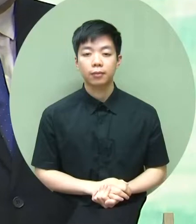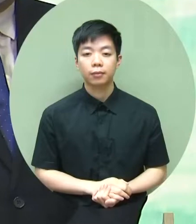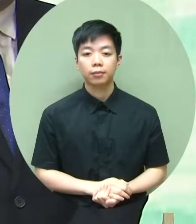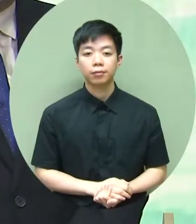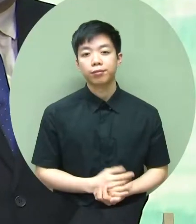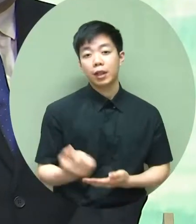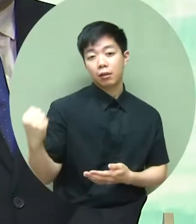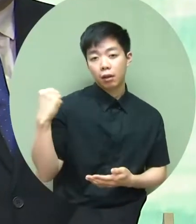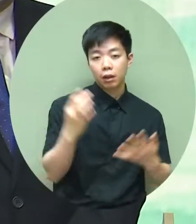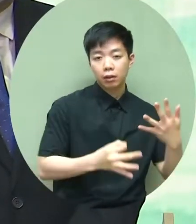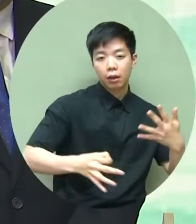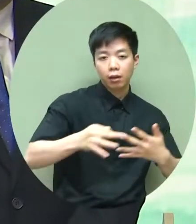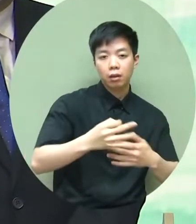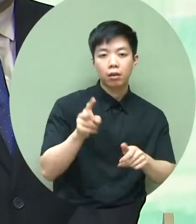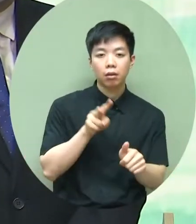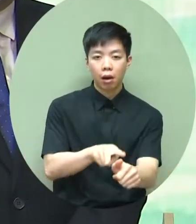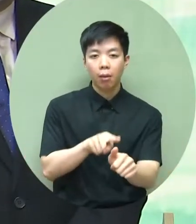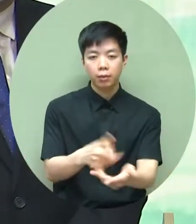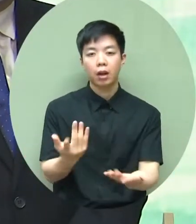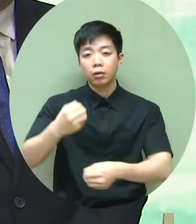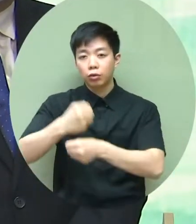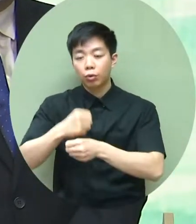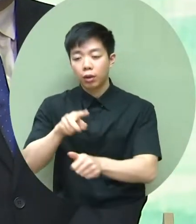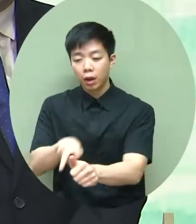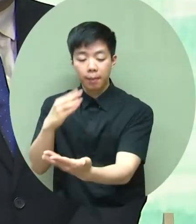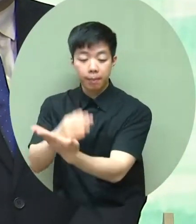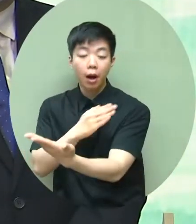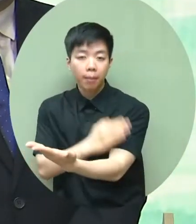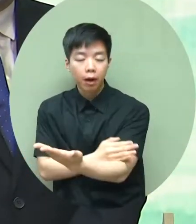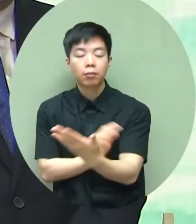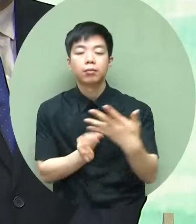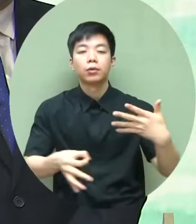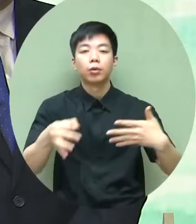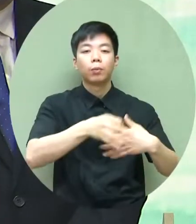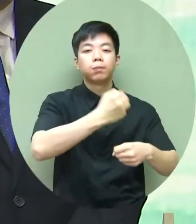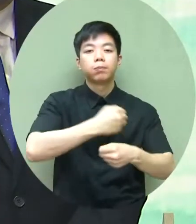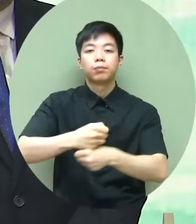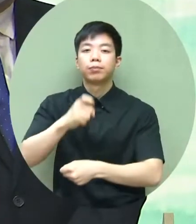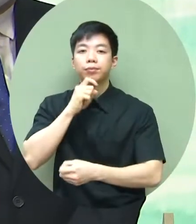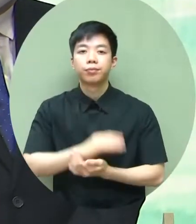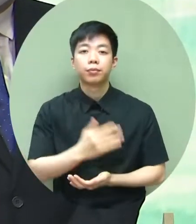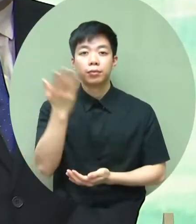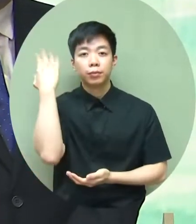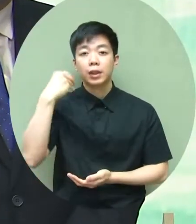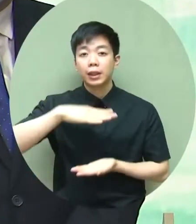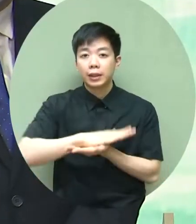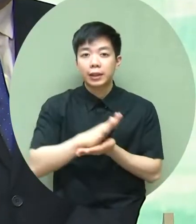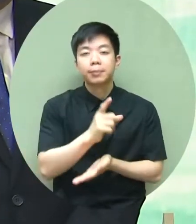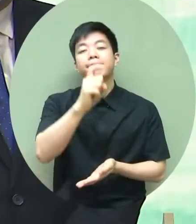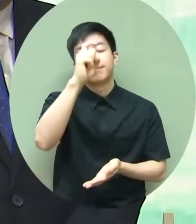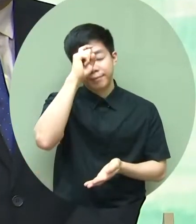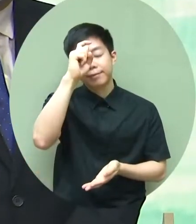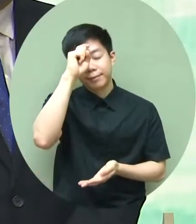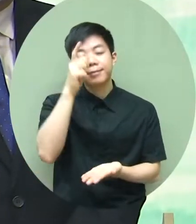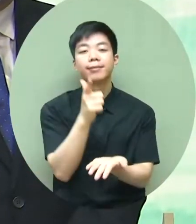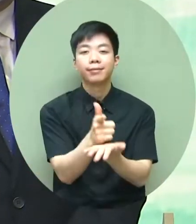So in terms of capacity enhancement, monitoring enhancement, and supervision of works, relevant work have been done.